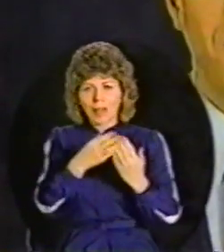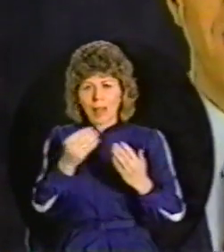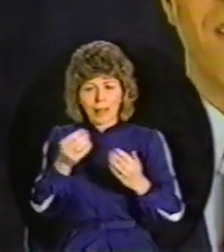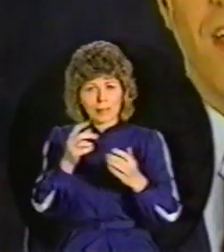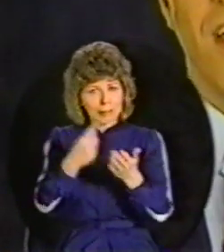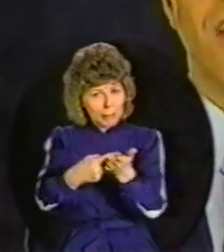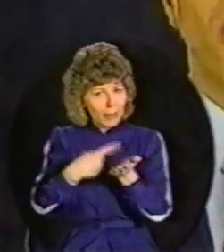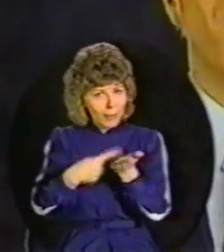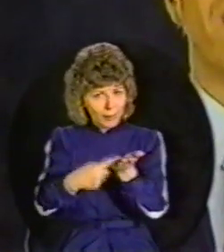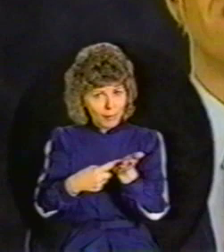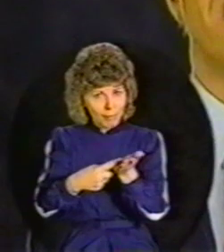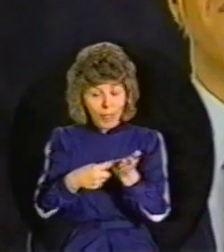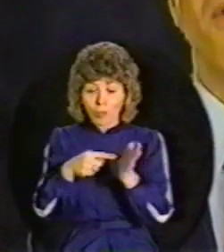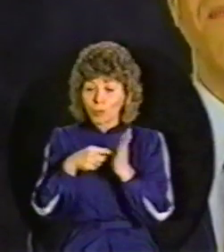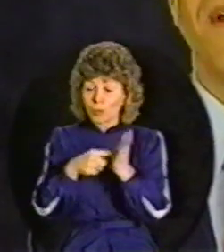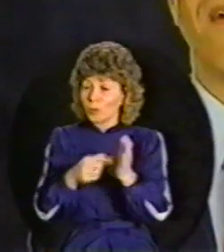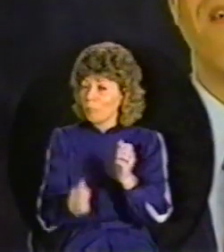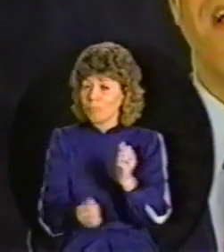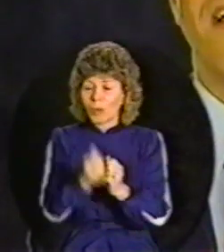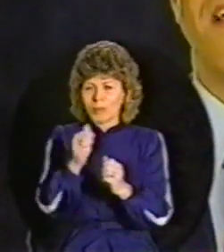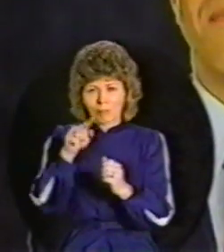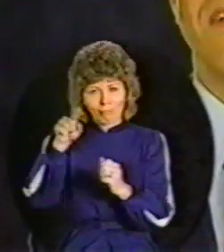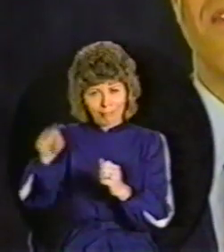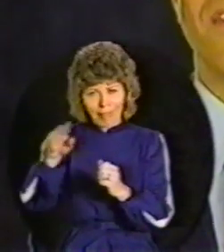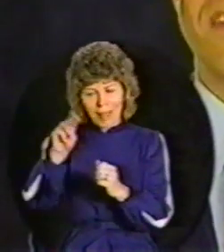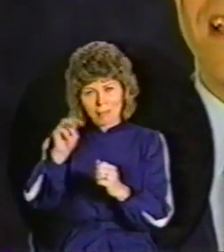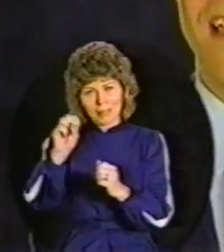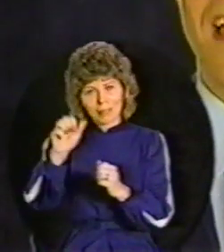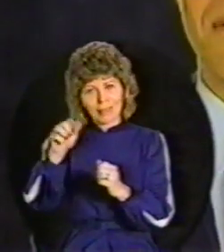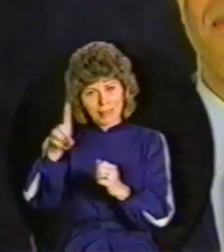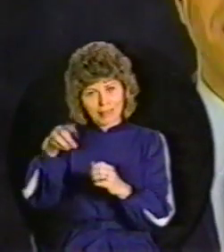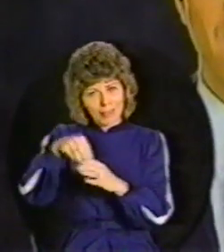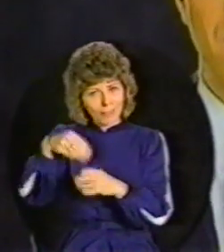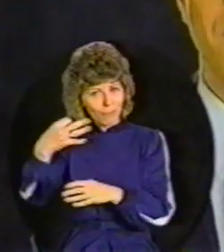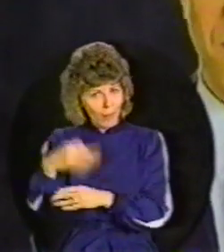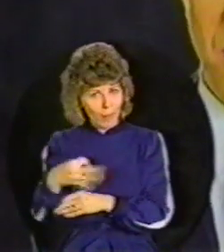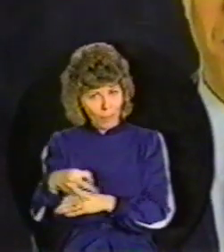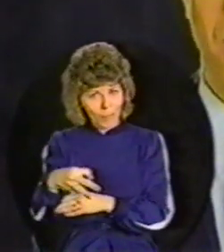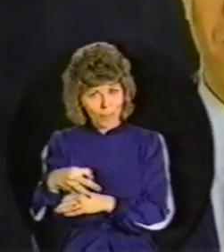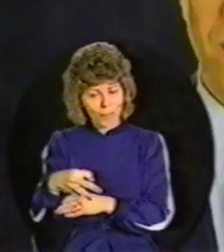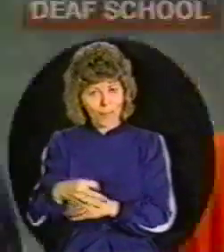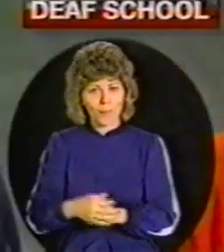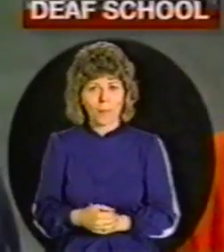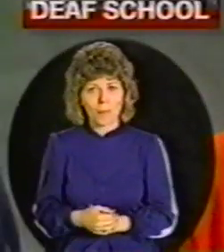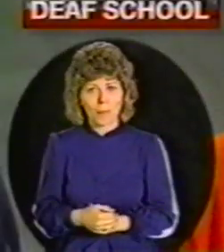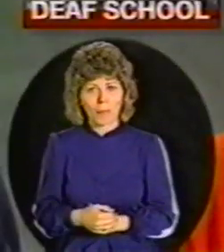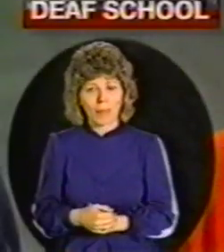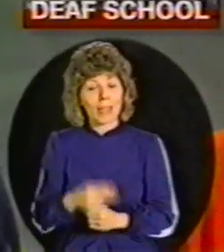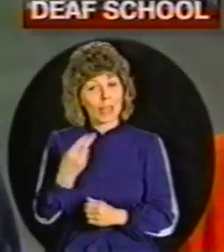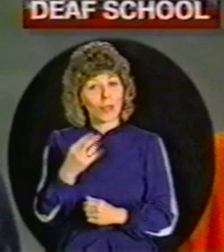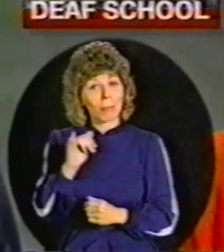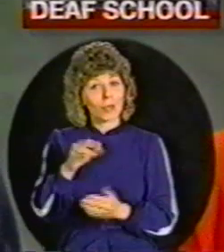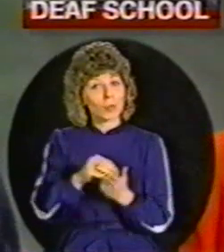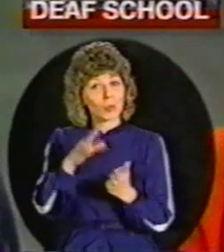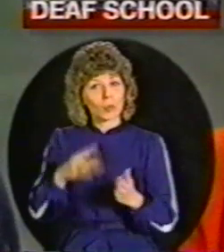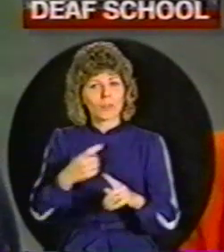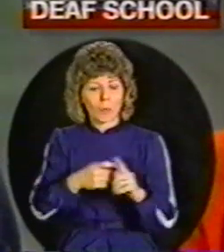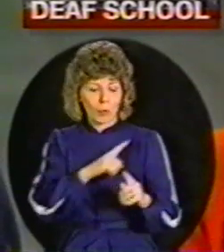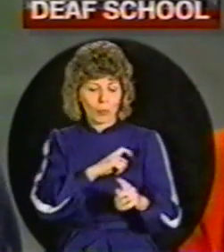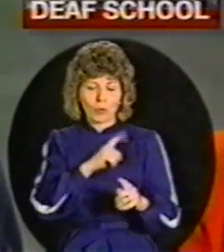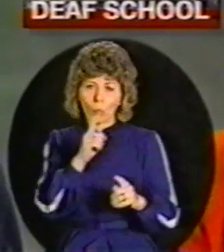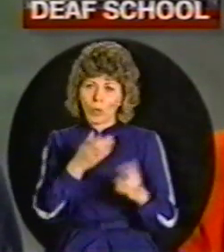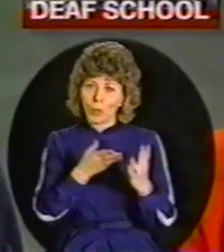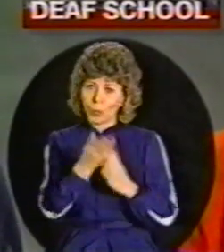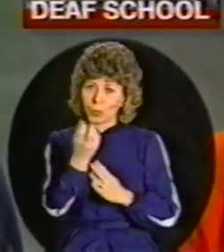programs, and debate. Nowhere is that more apparent than at Minnesota State Academy for the Deaf in Faribault. Hearing impaired students from